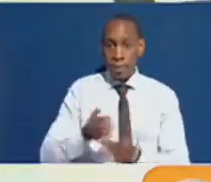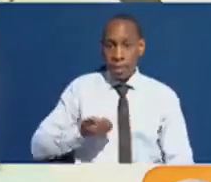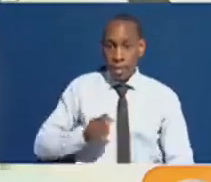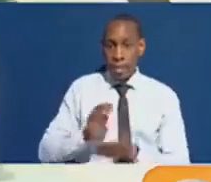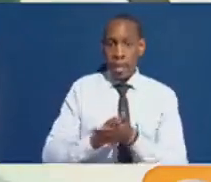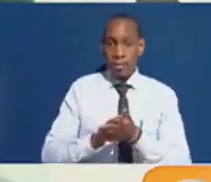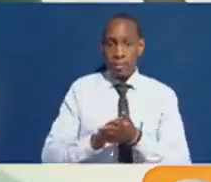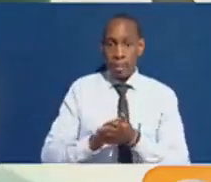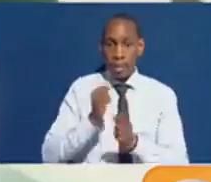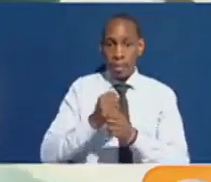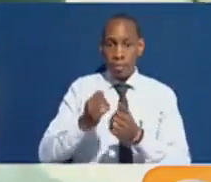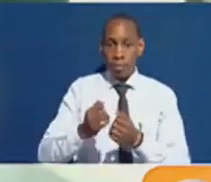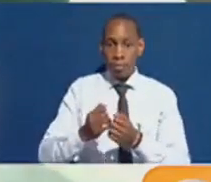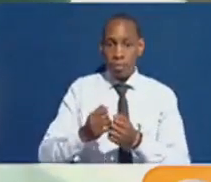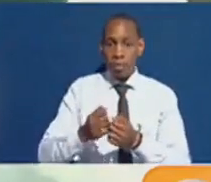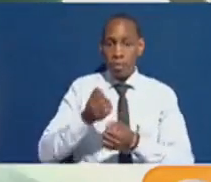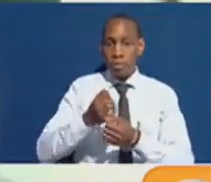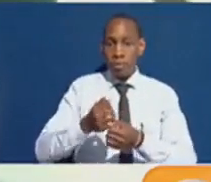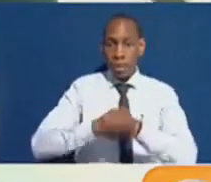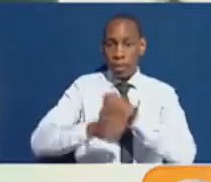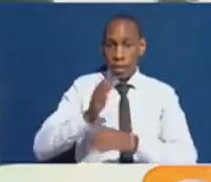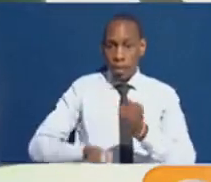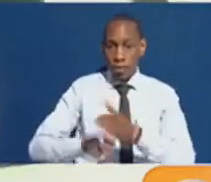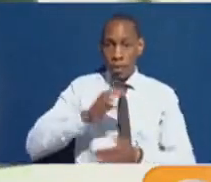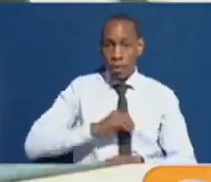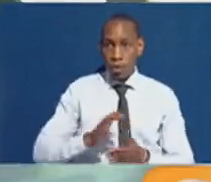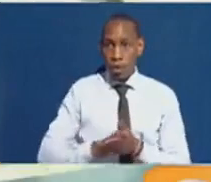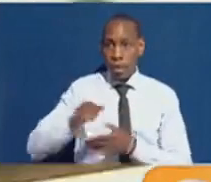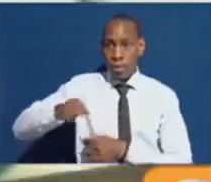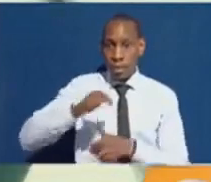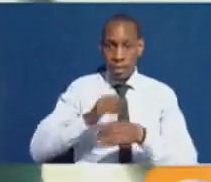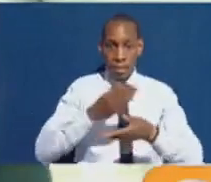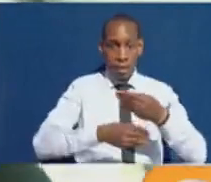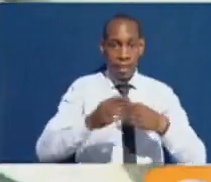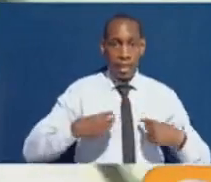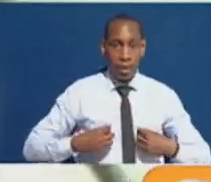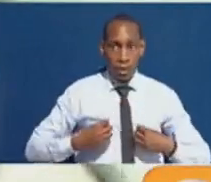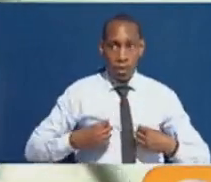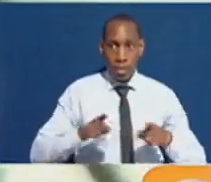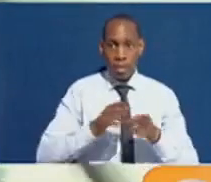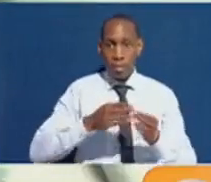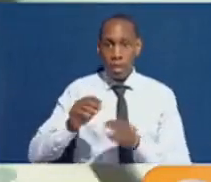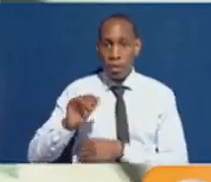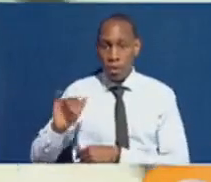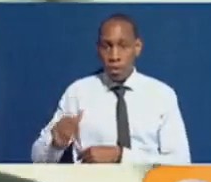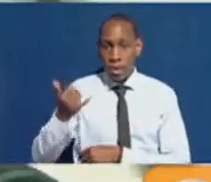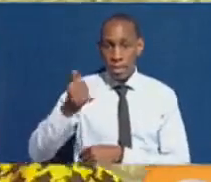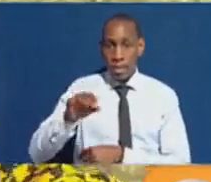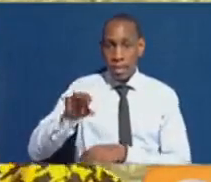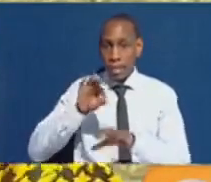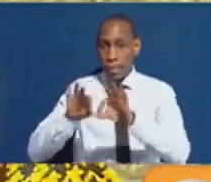the bold move to manufacture her own bags. When I began, I was actually selling outfits. And I used to go to Eastleigh, source